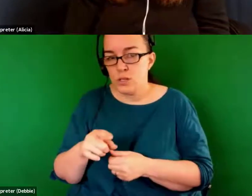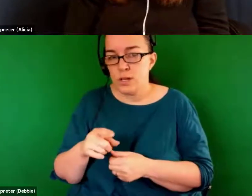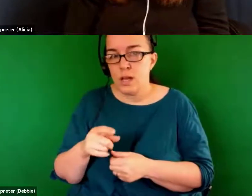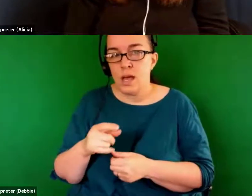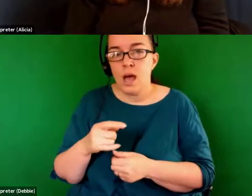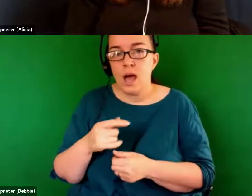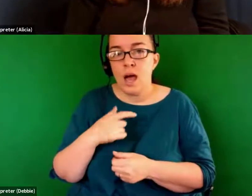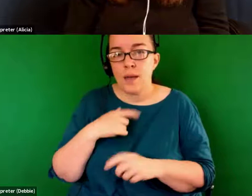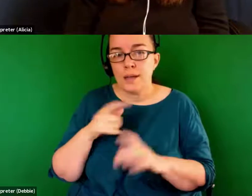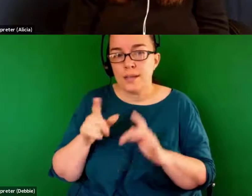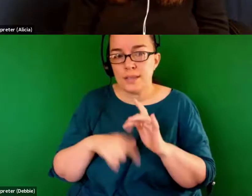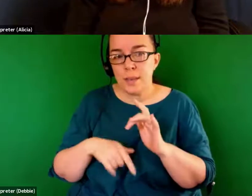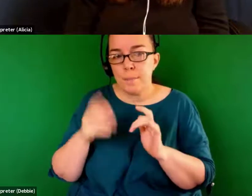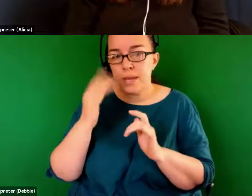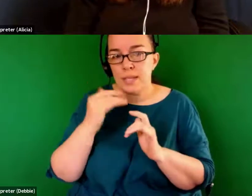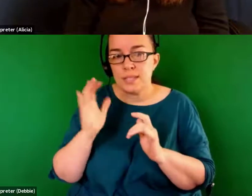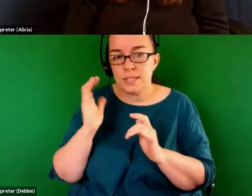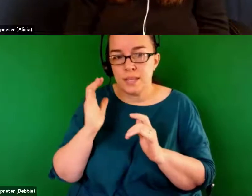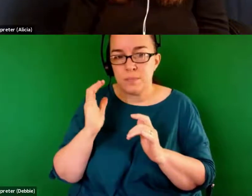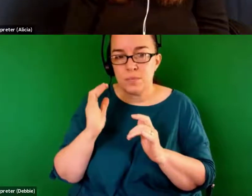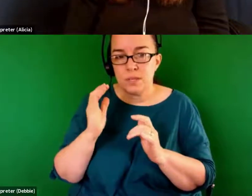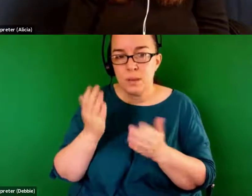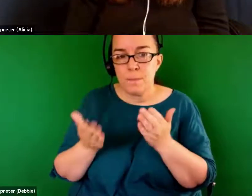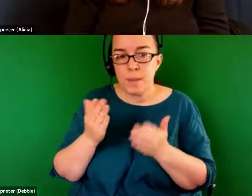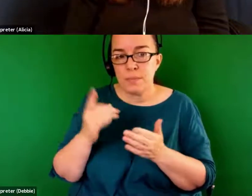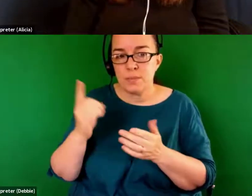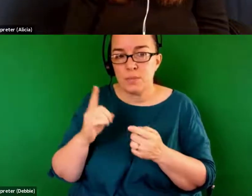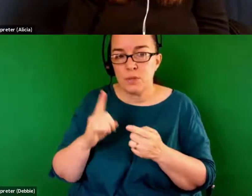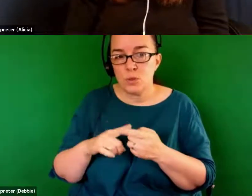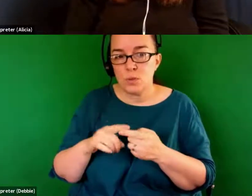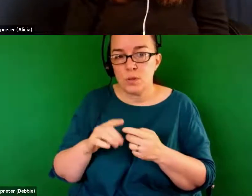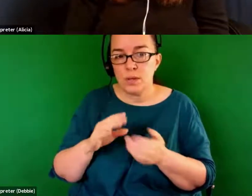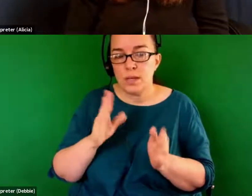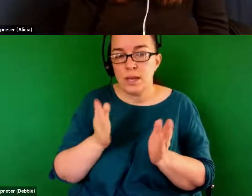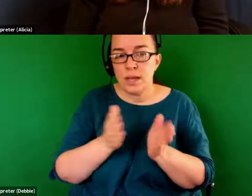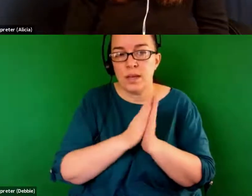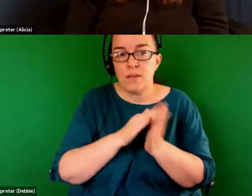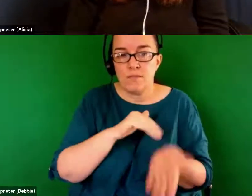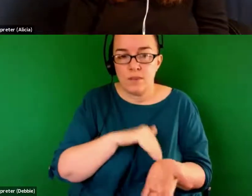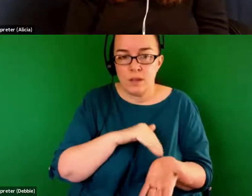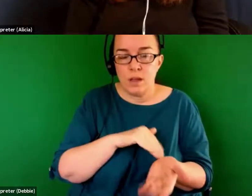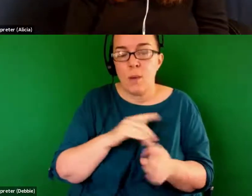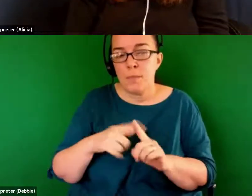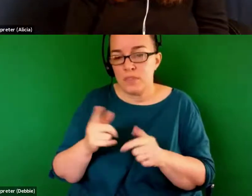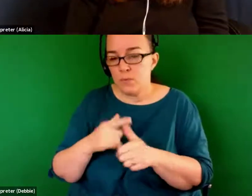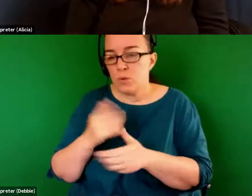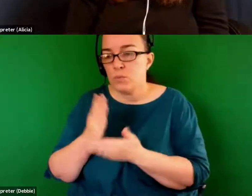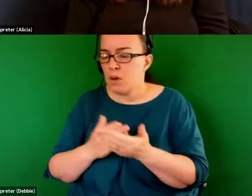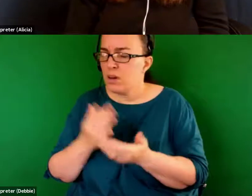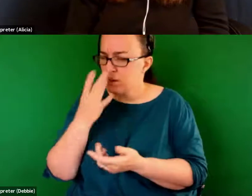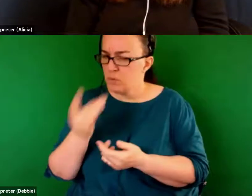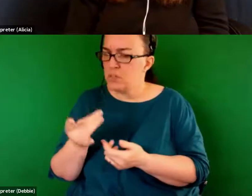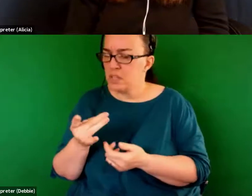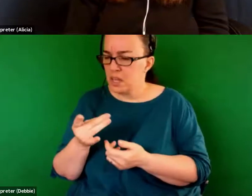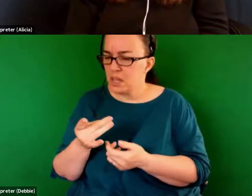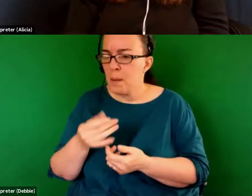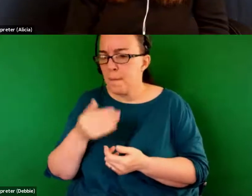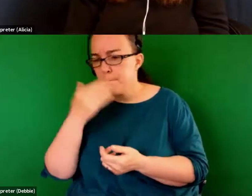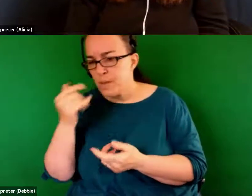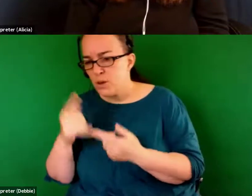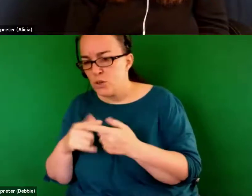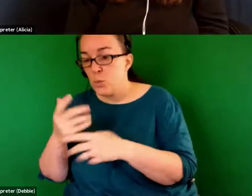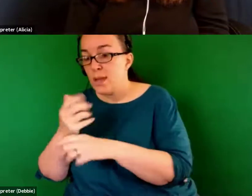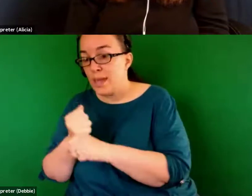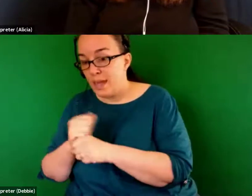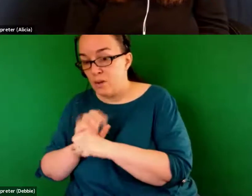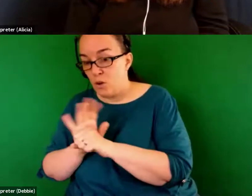to skip because it seems like that might be something to consult a physician. But the first one is an interesting question to ponder.